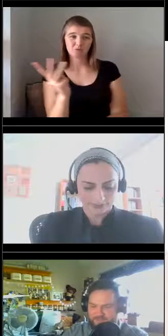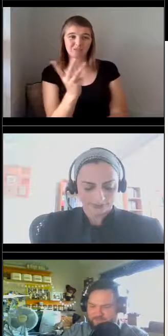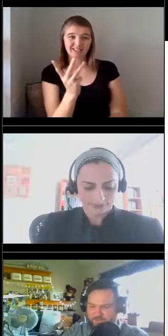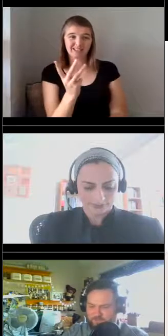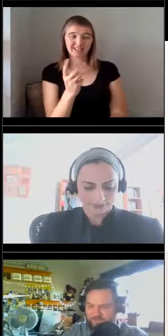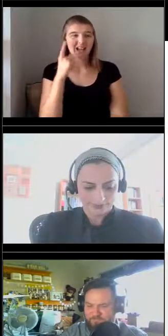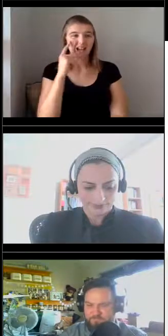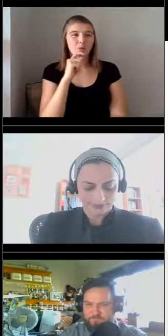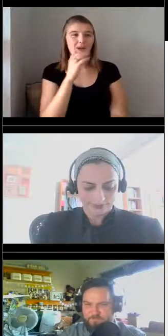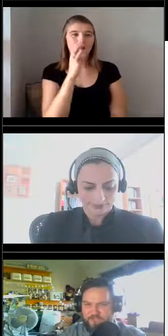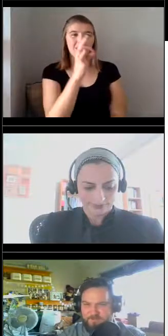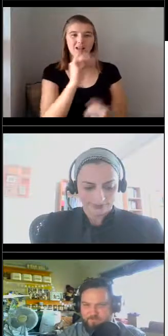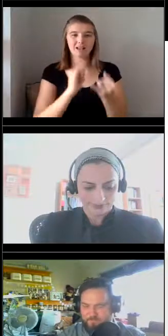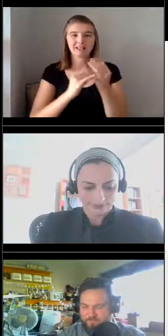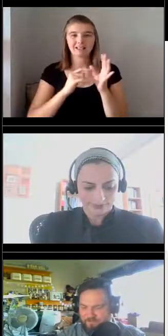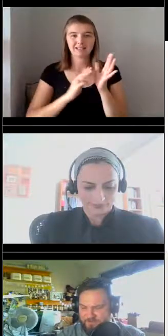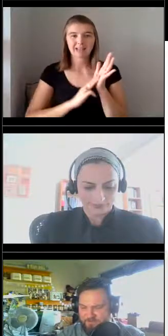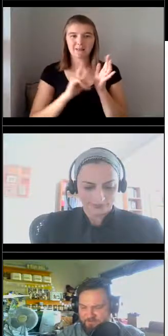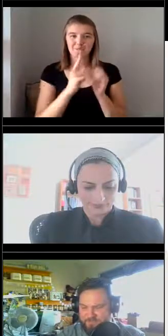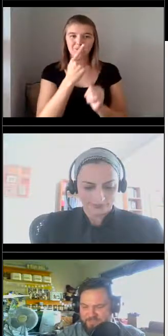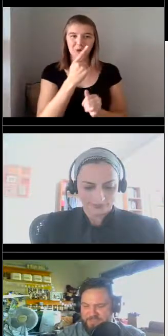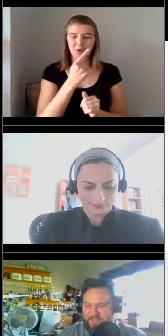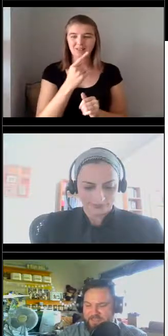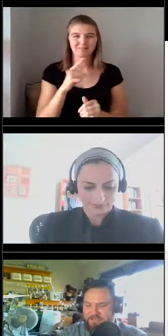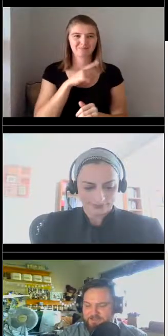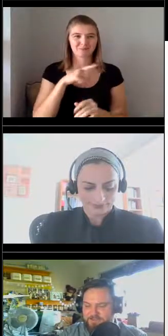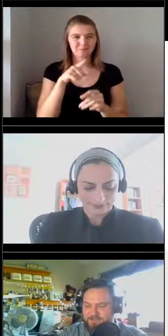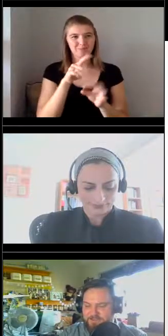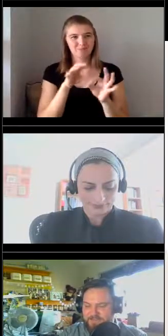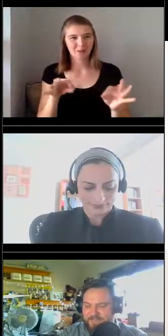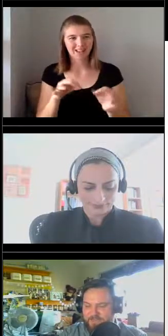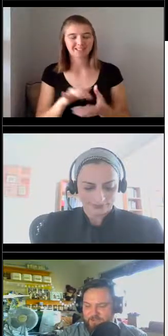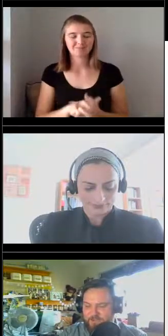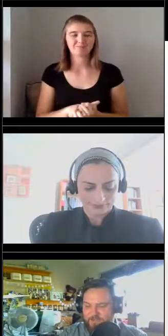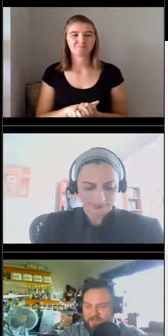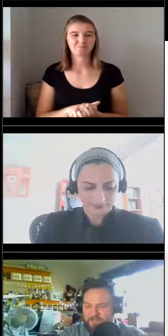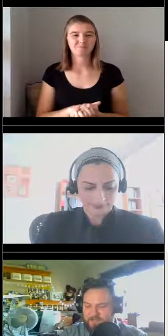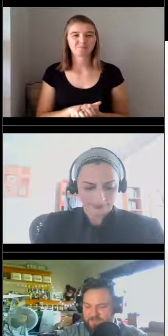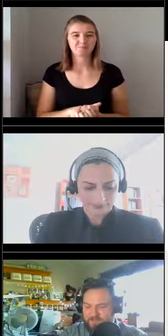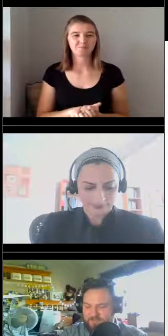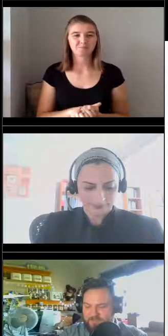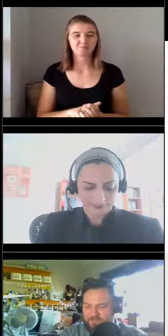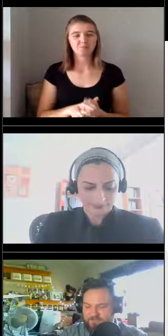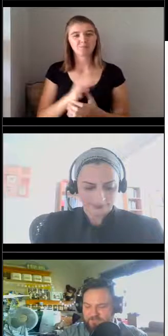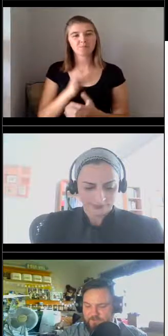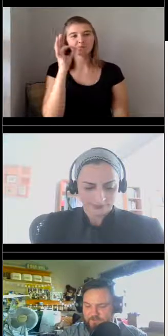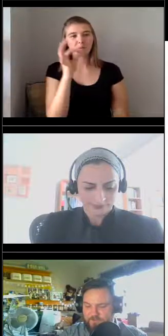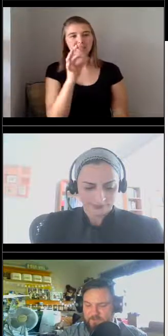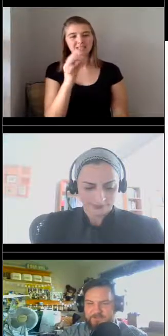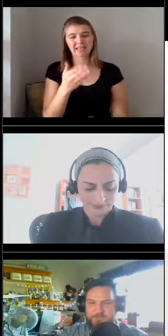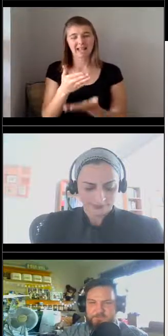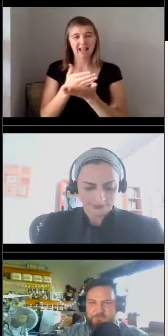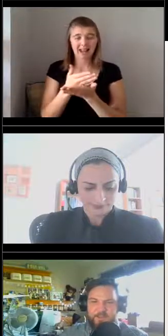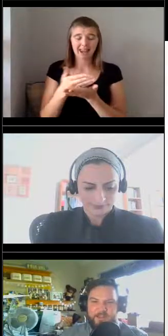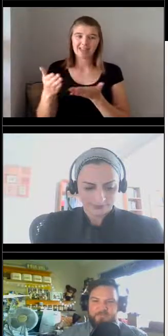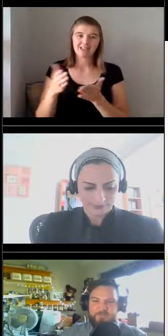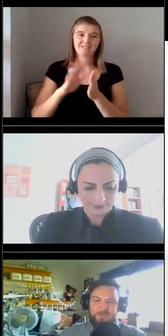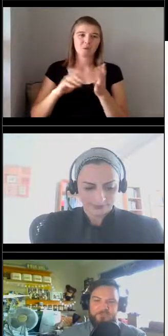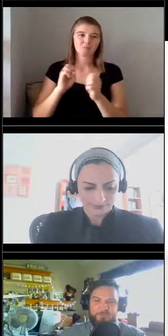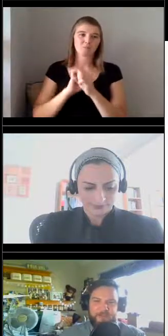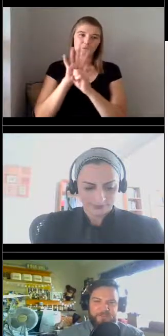because we haven't heard from him for the last couple of minutes. Clearly, we're going to learn lots of things from COVID, and at some